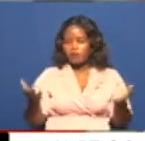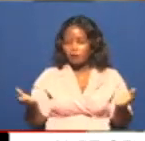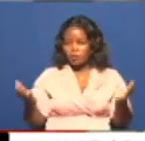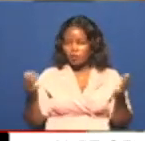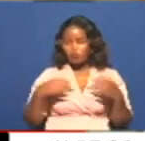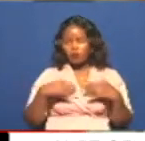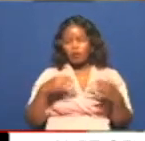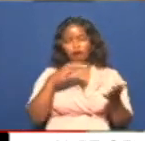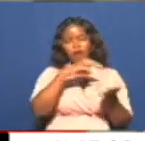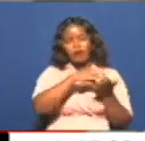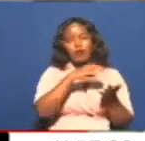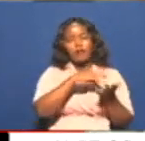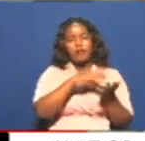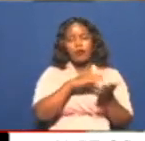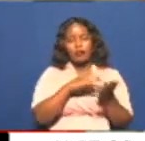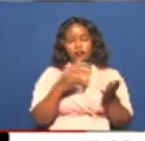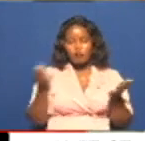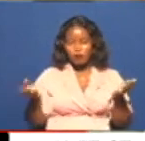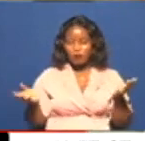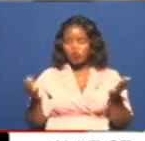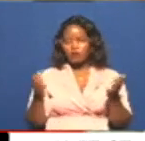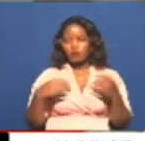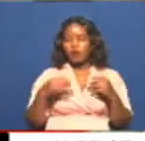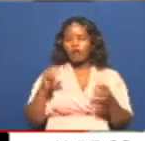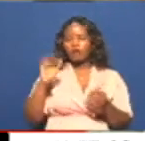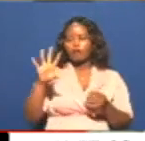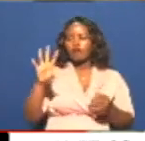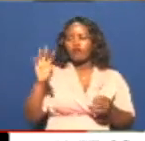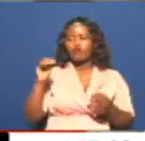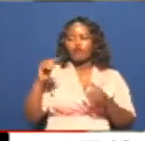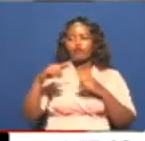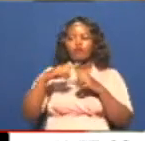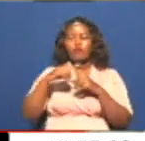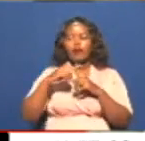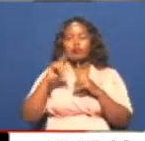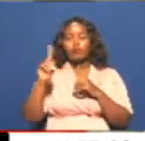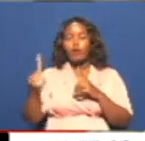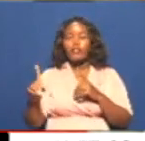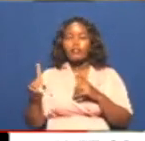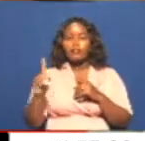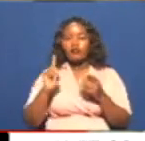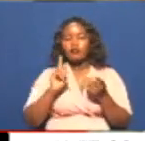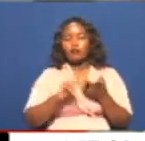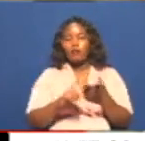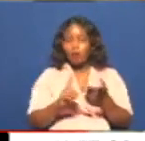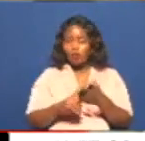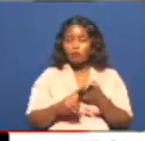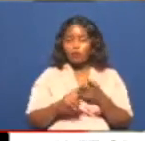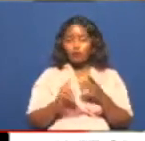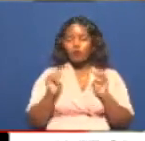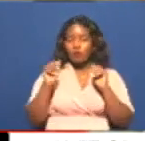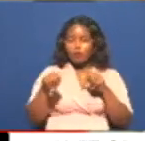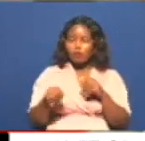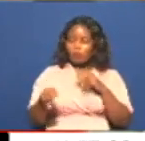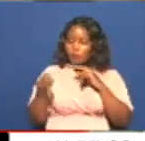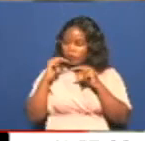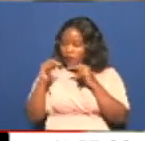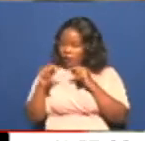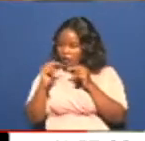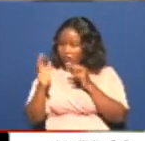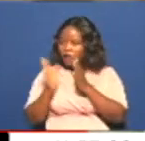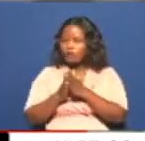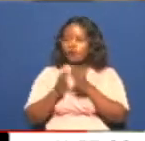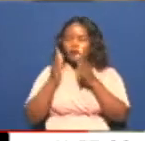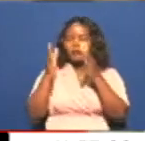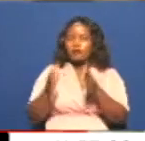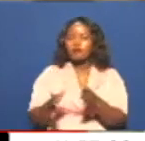where no leader gets 50 plus one. And then now at that point, they can now negotiate with the person who is having a lot of weight